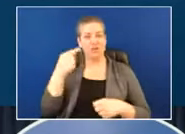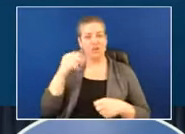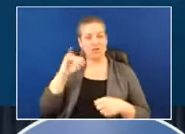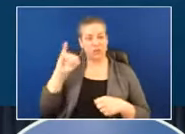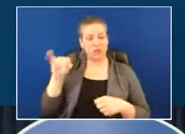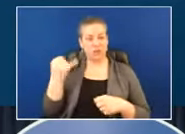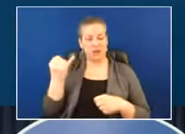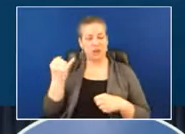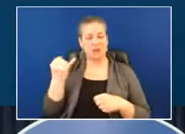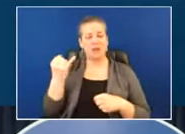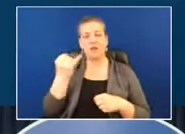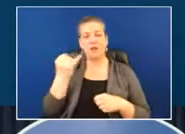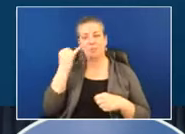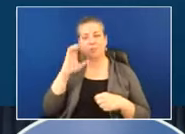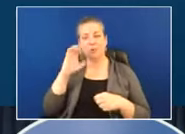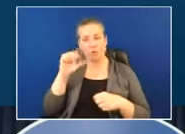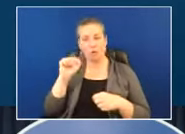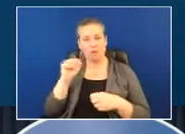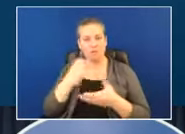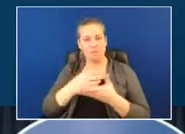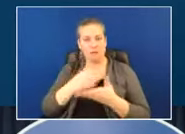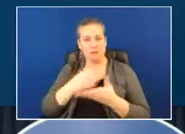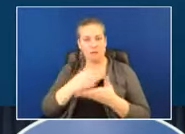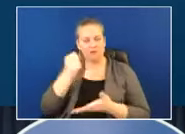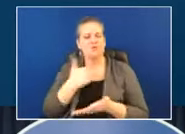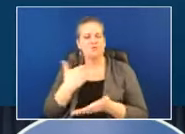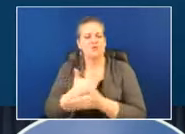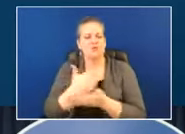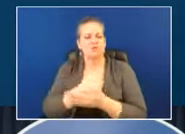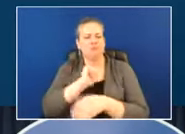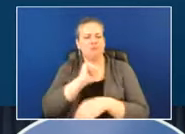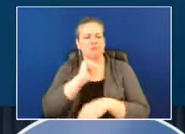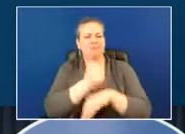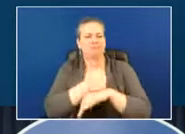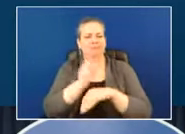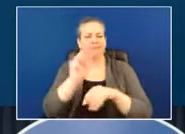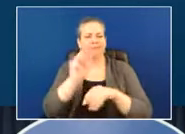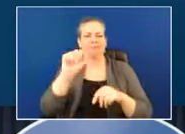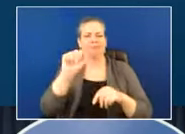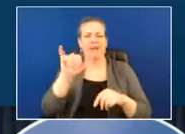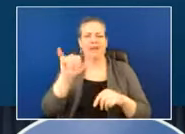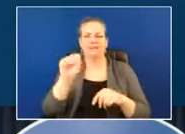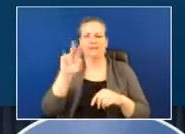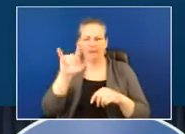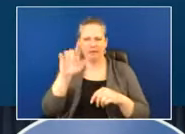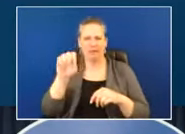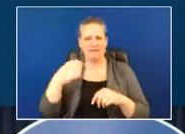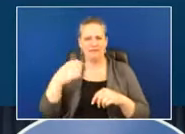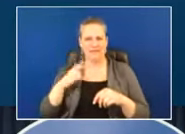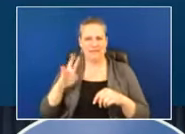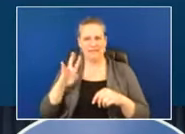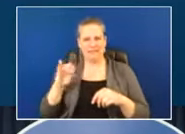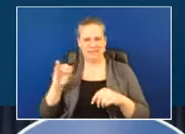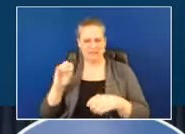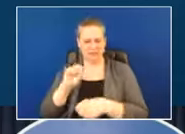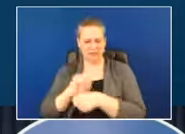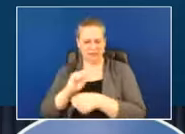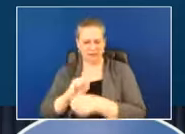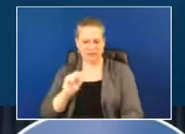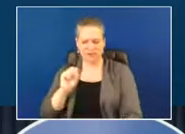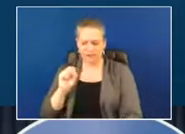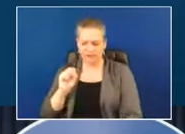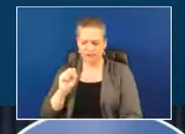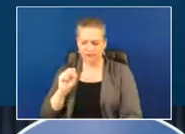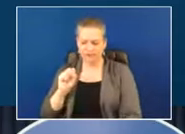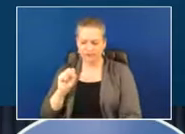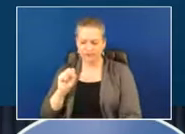new facility in Maysville, creating 73 jobs, with at least 45 of those positions going to Kentuckians. Paying